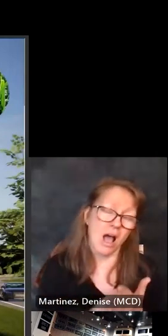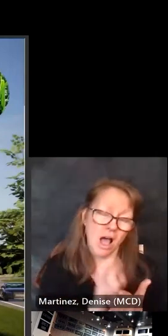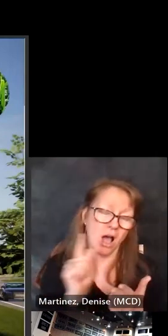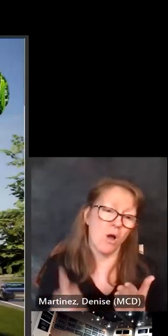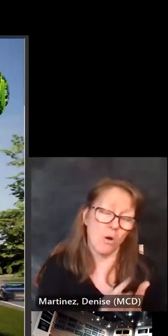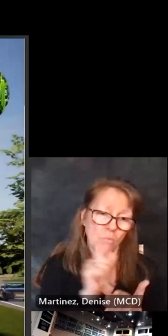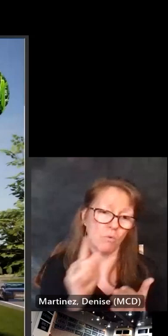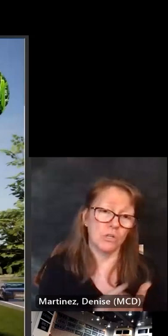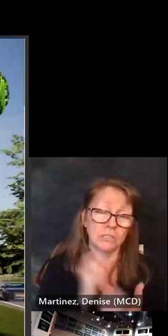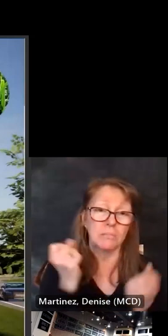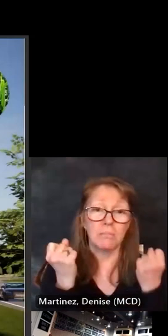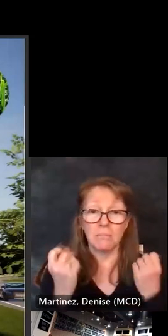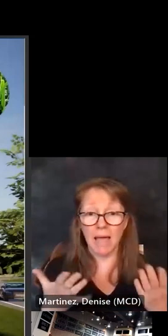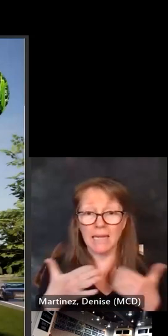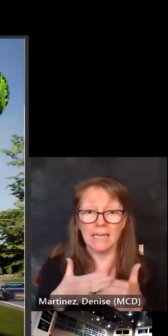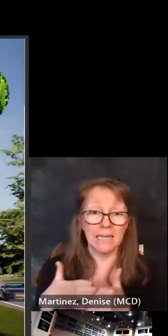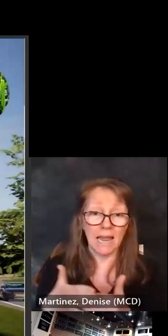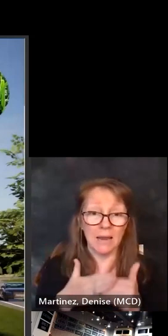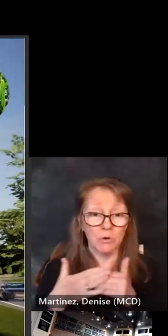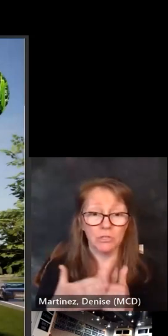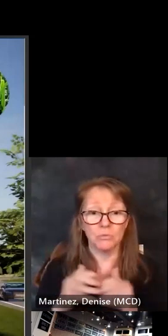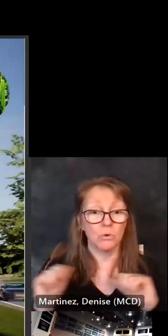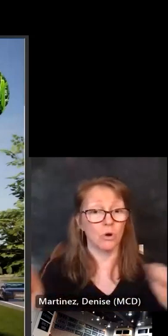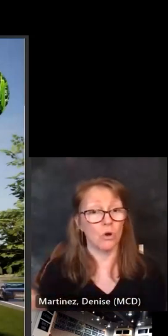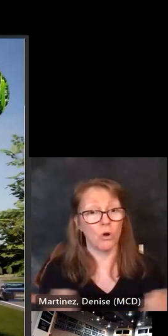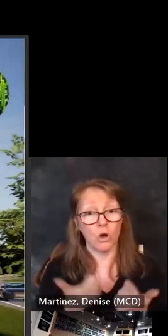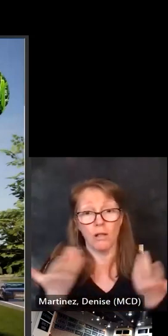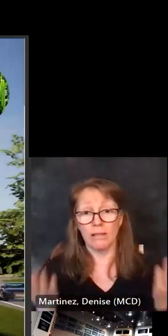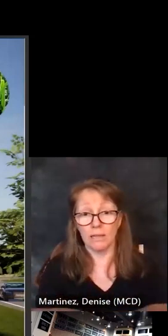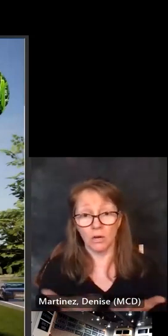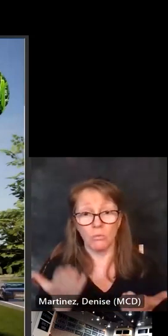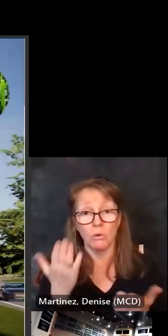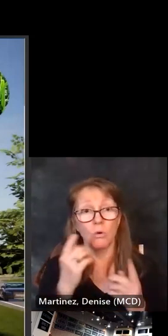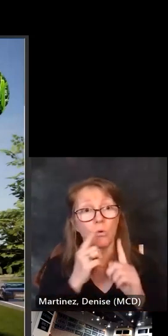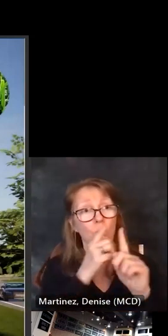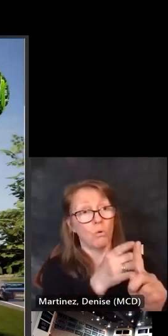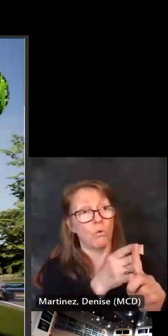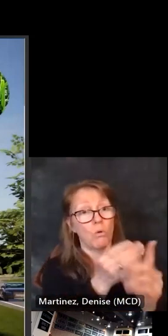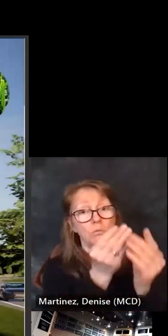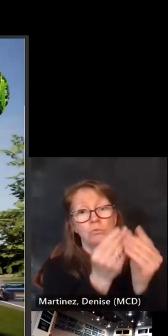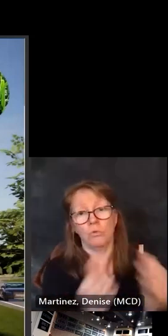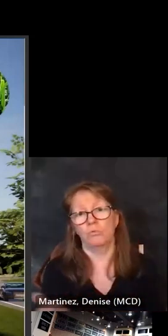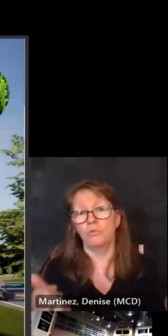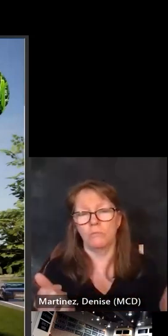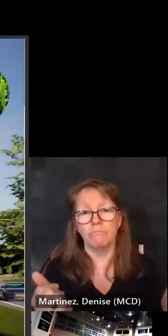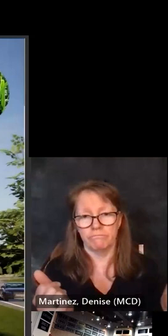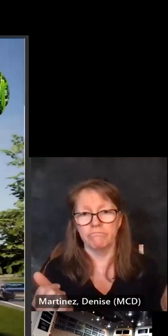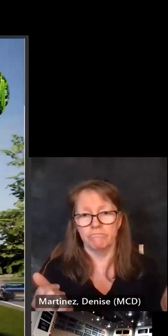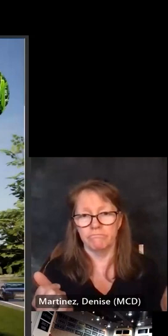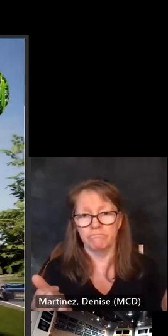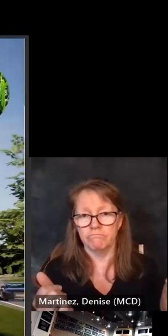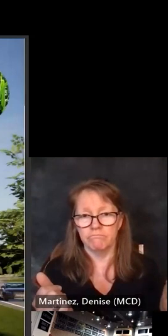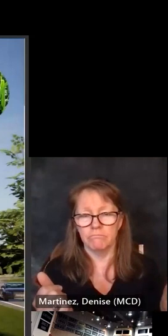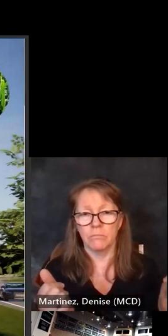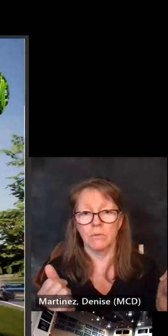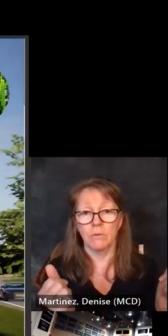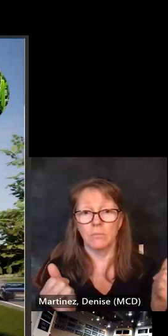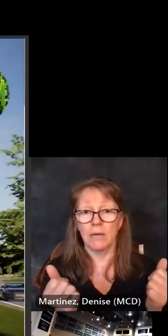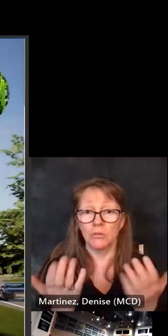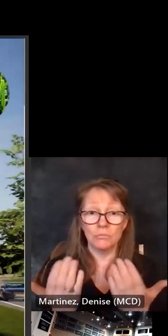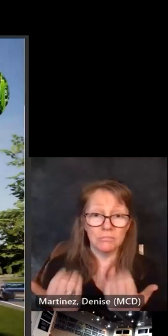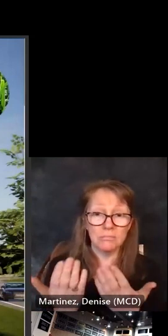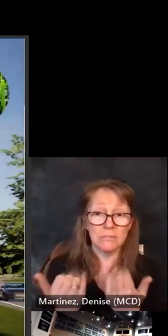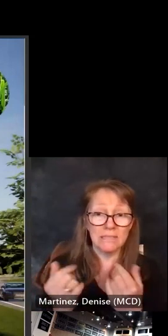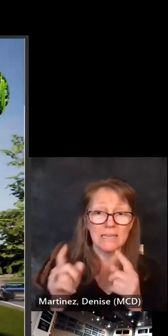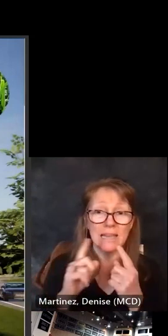many neighbors. We're all here because we want to work on a solution, but we need answers about the